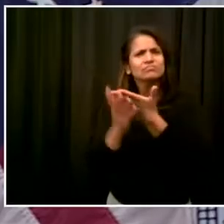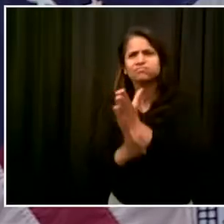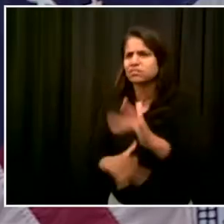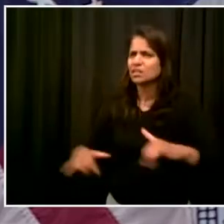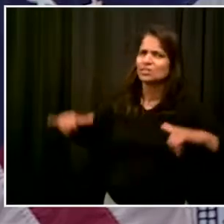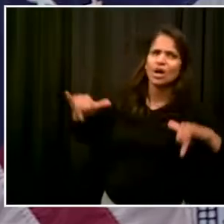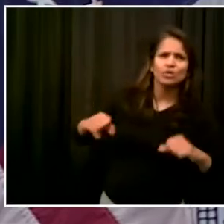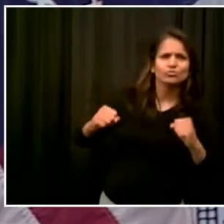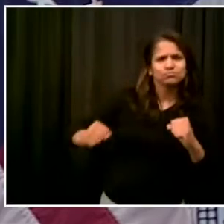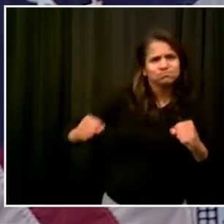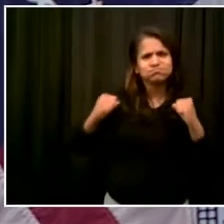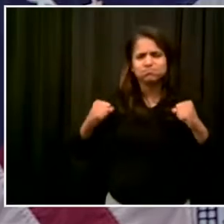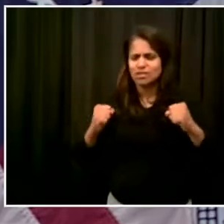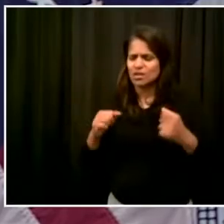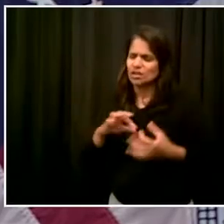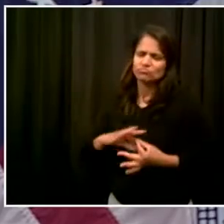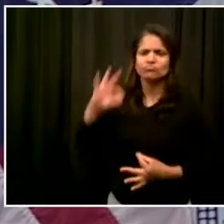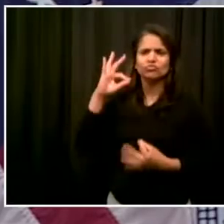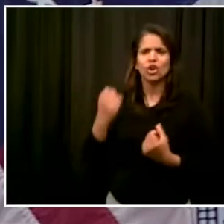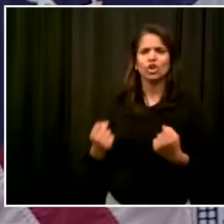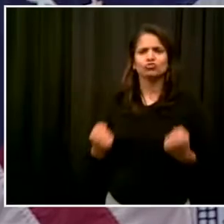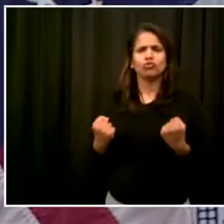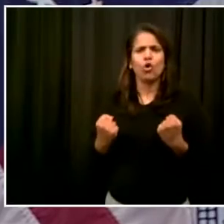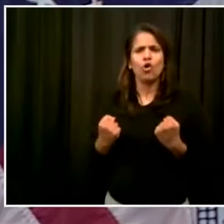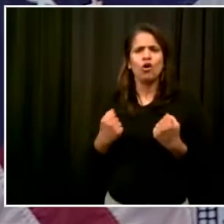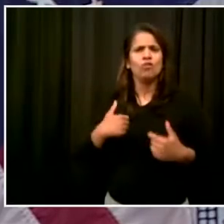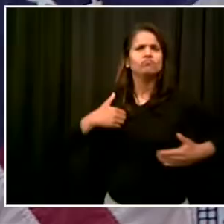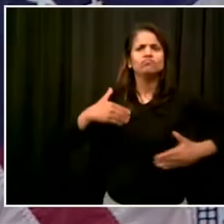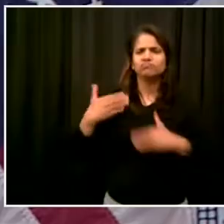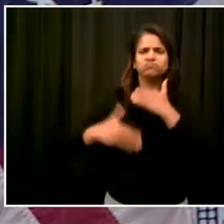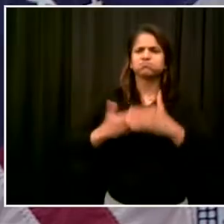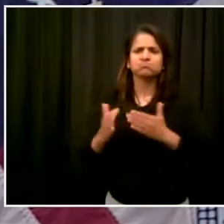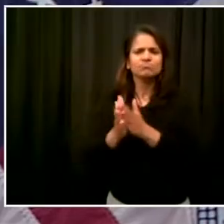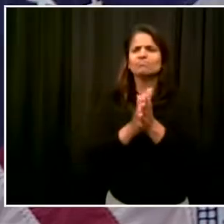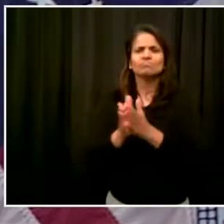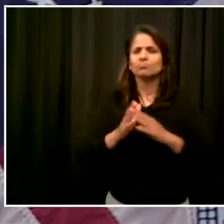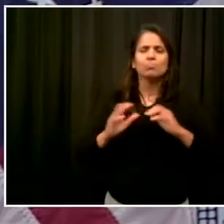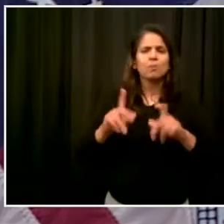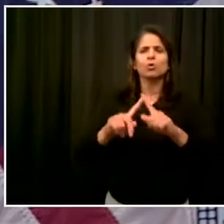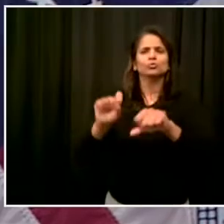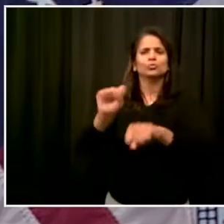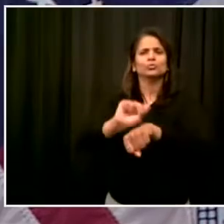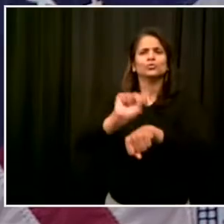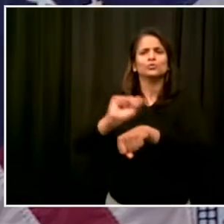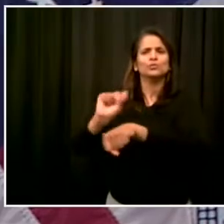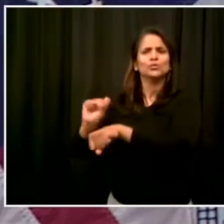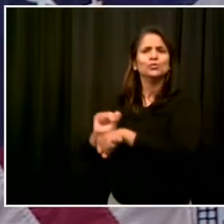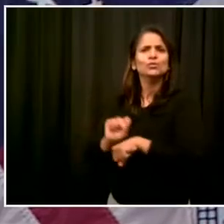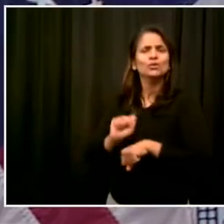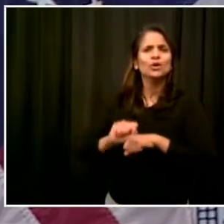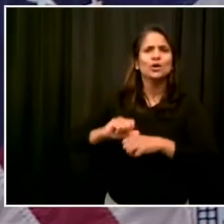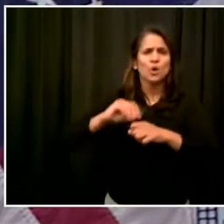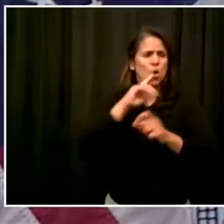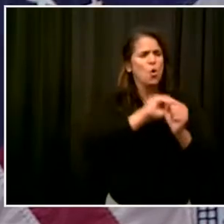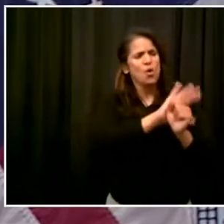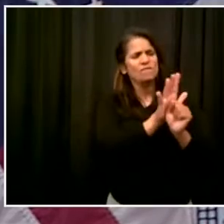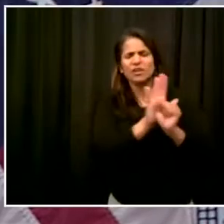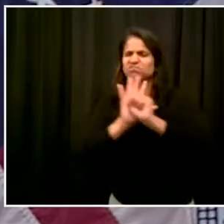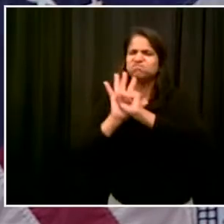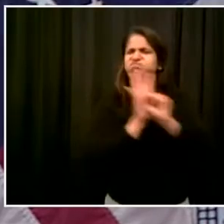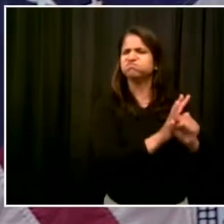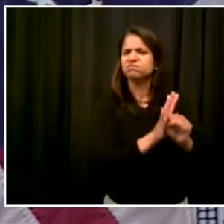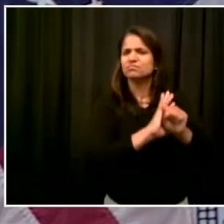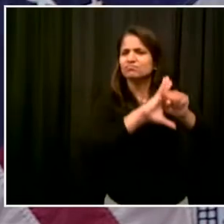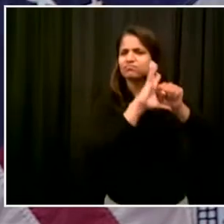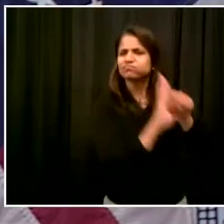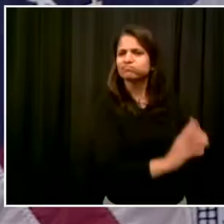work together, to fight back, to create all sorts of things that are happening now couldn't have been imaginable